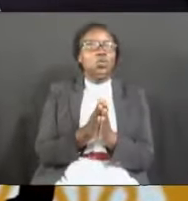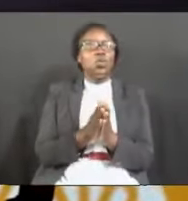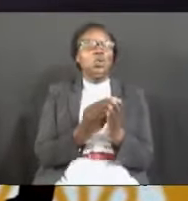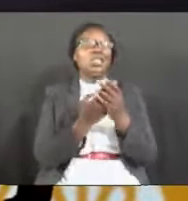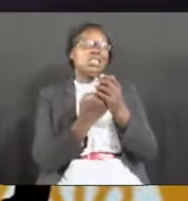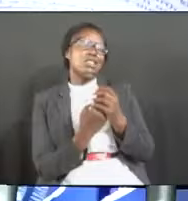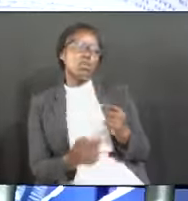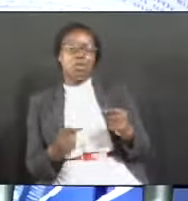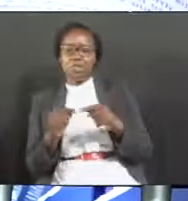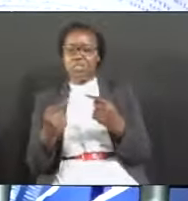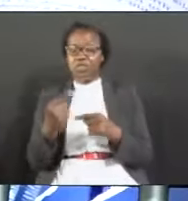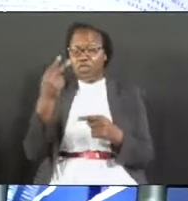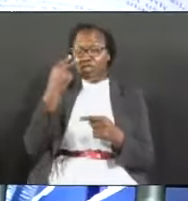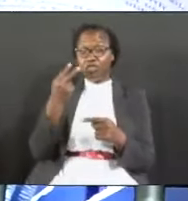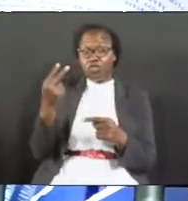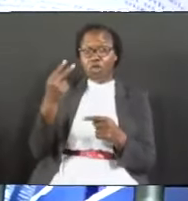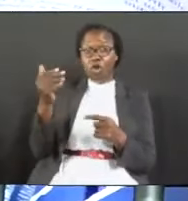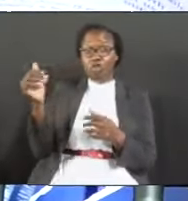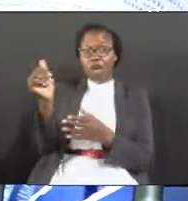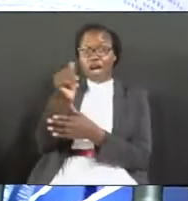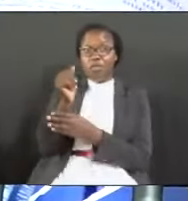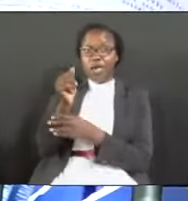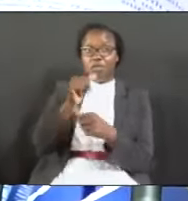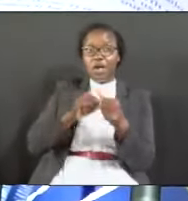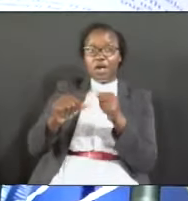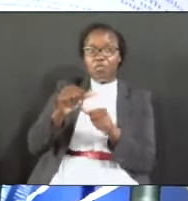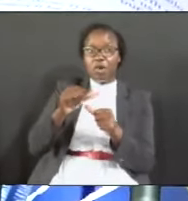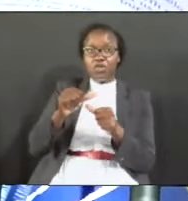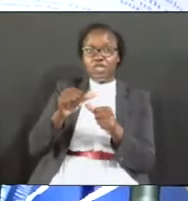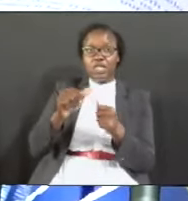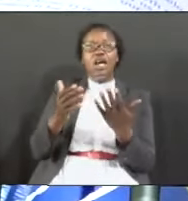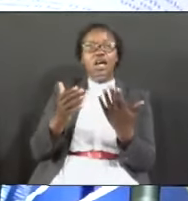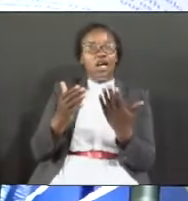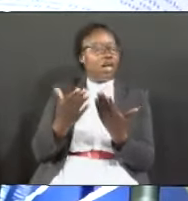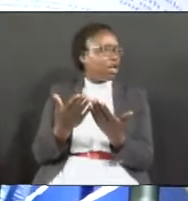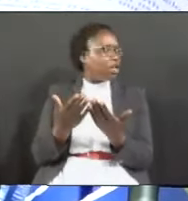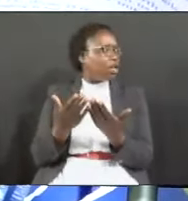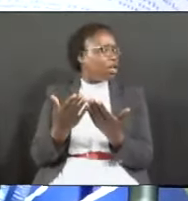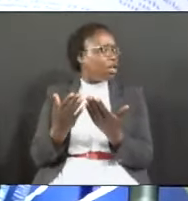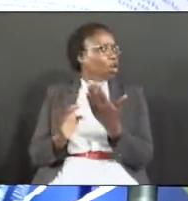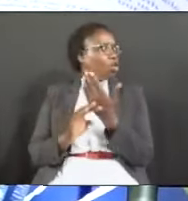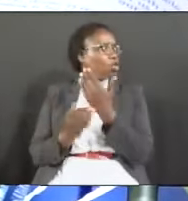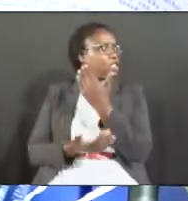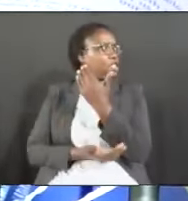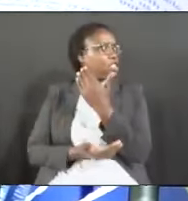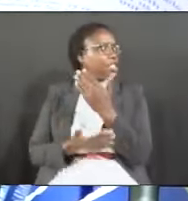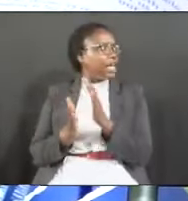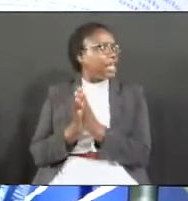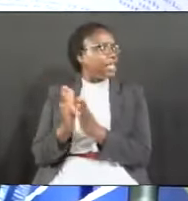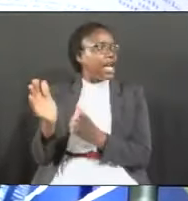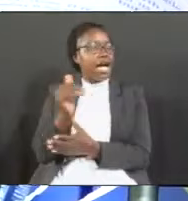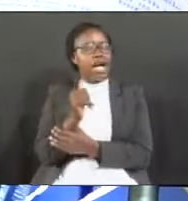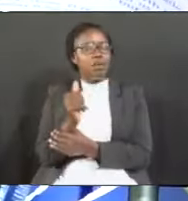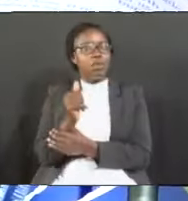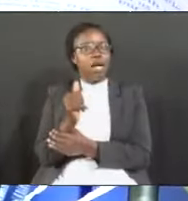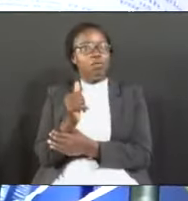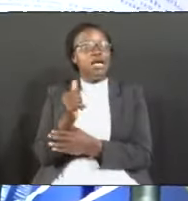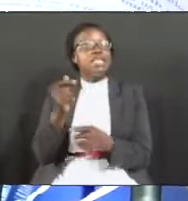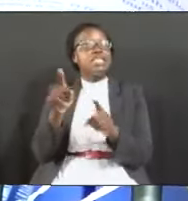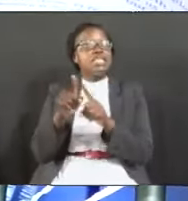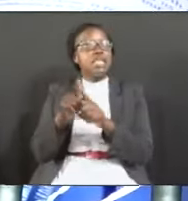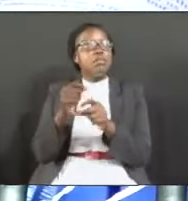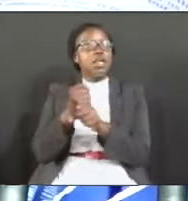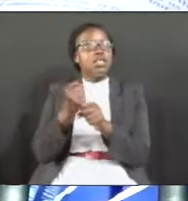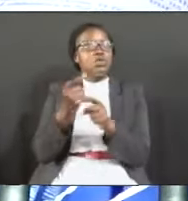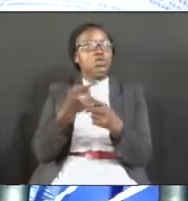distorted view of Abraham about God's kingdom. And just Abraham, we've got a great deal with you. I